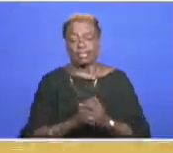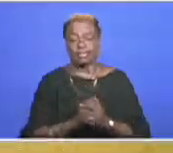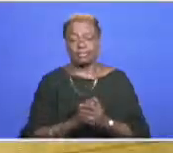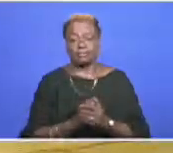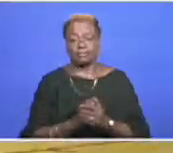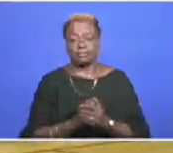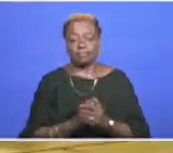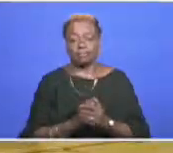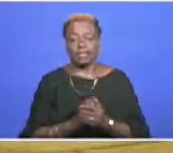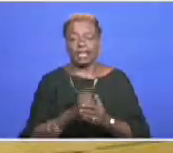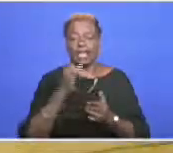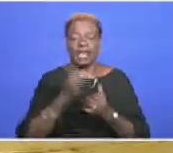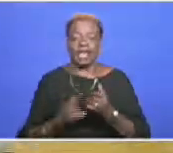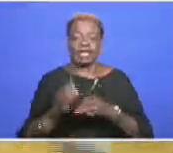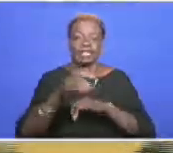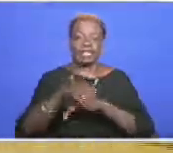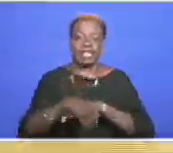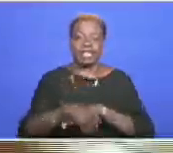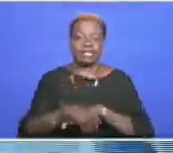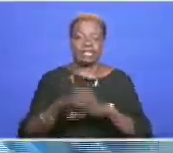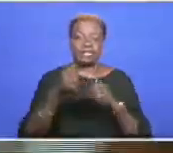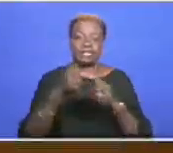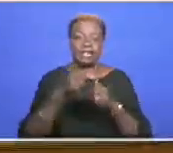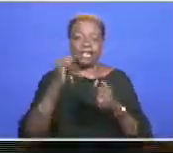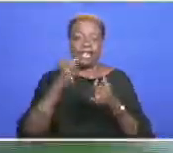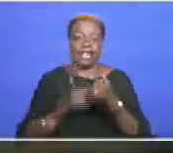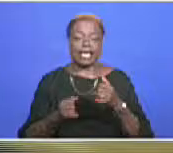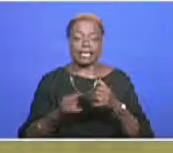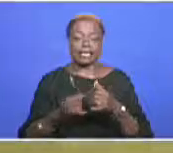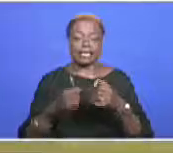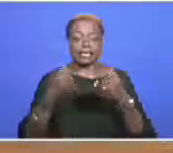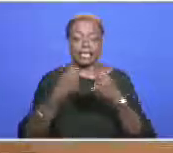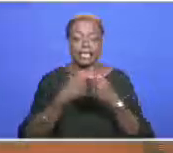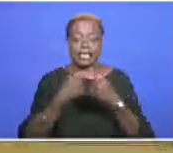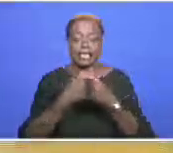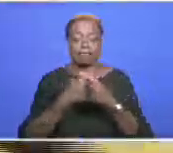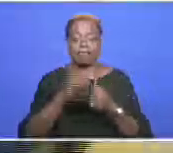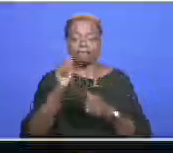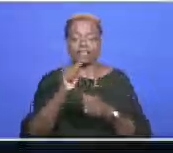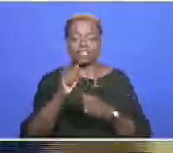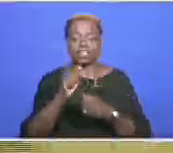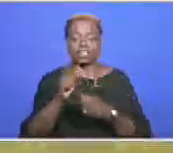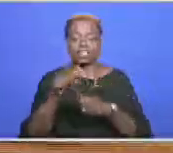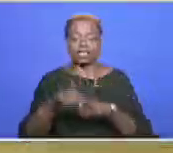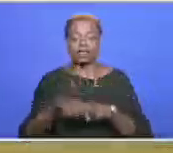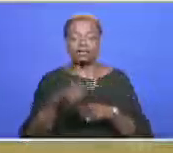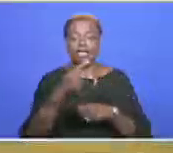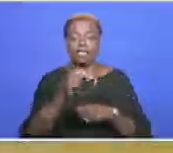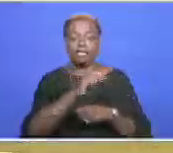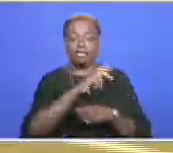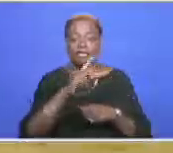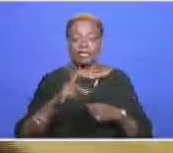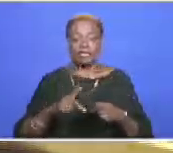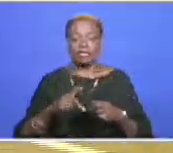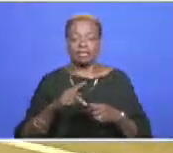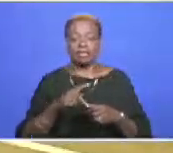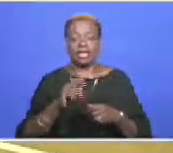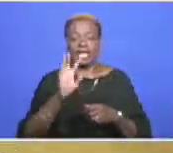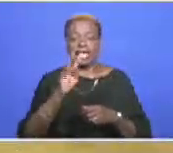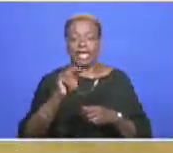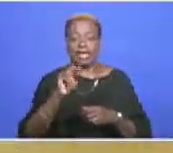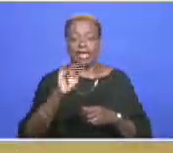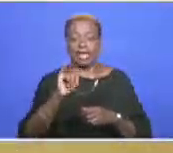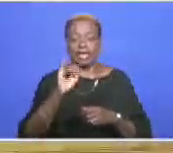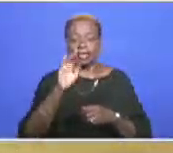for last night's feature game, the Airport Authority Avengers taking down the NIB Kings 75-51. Kamal Murphy dropping in a